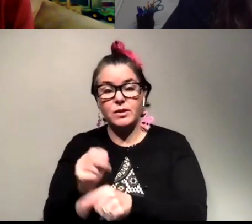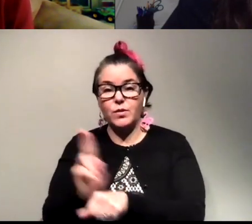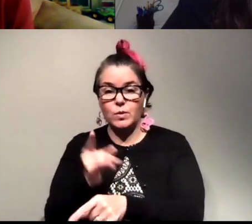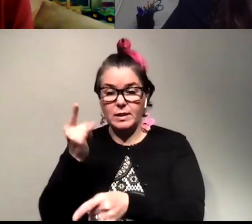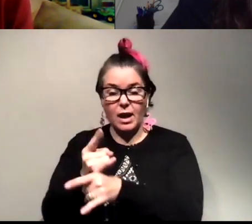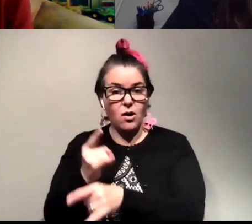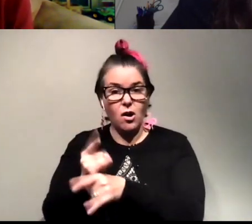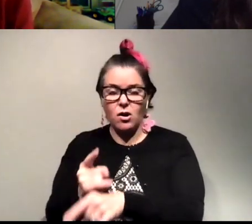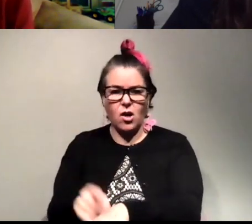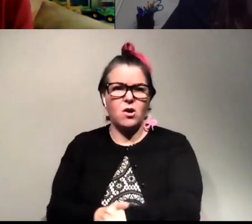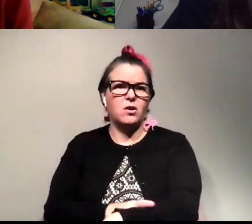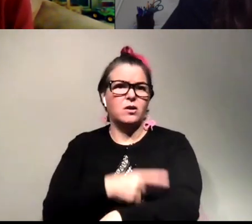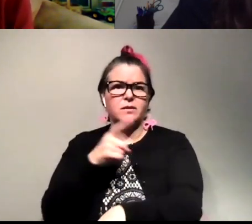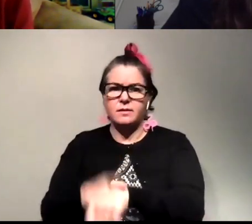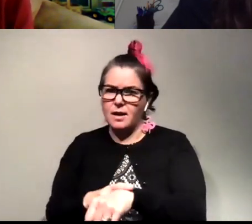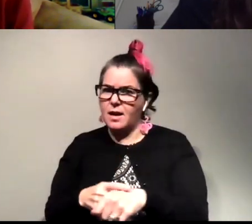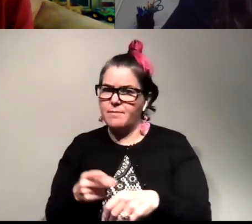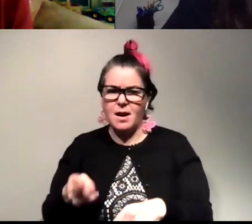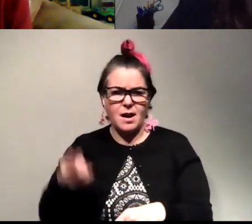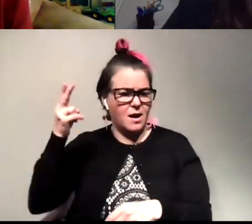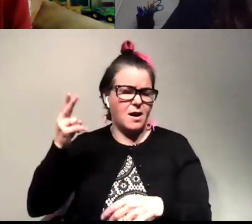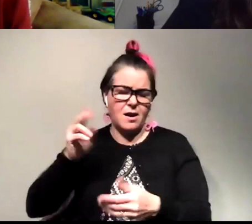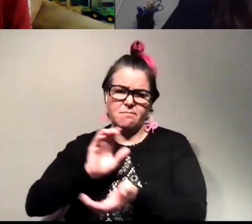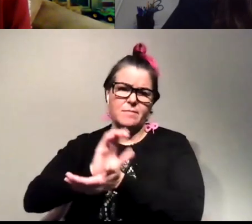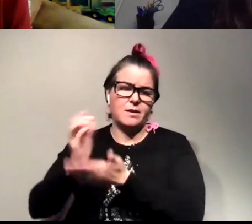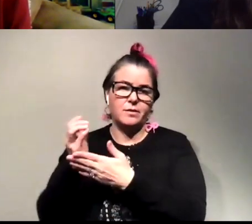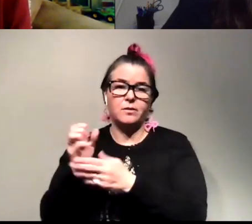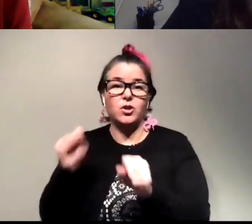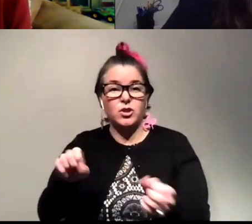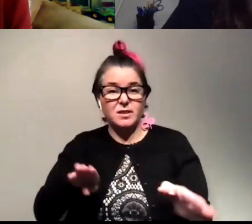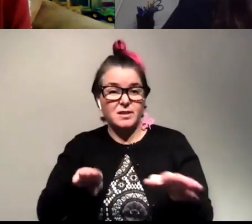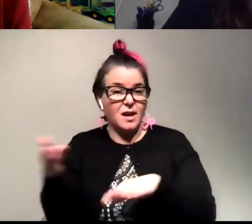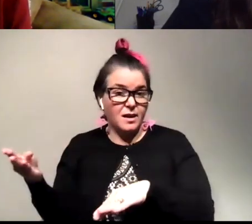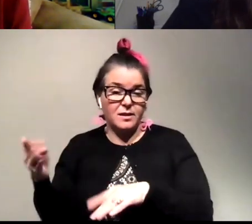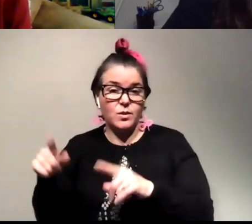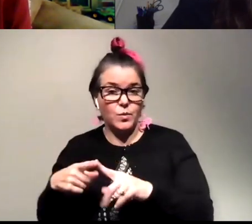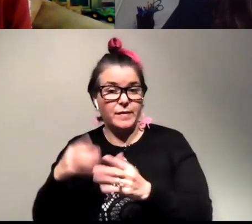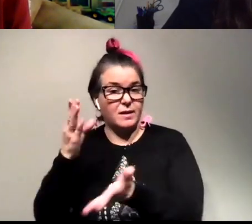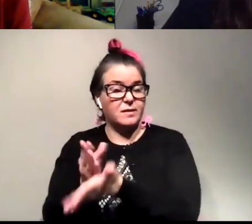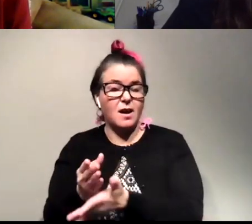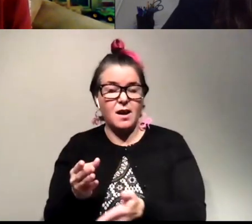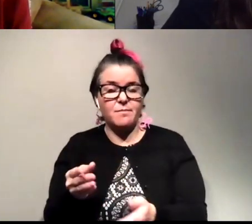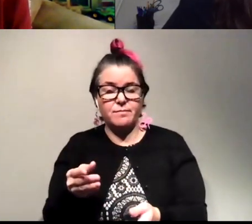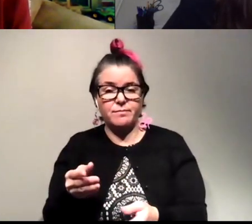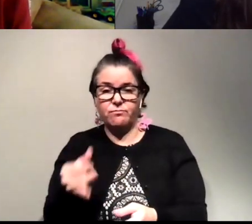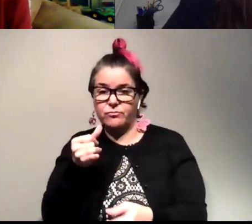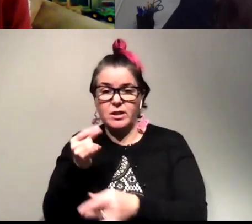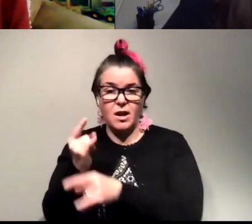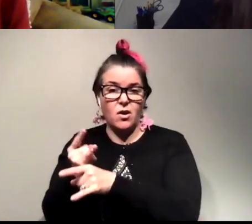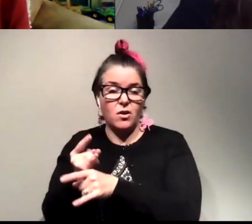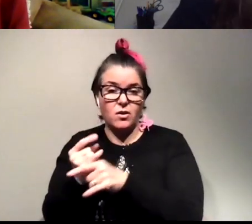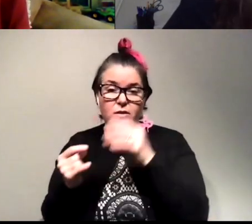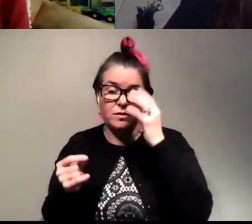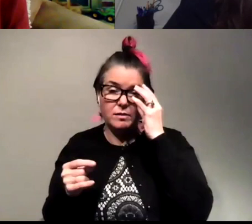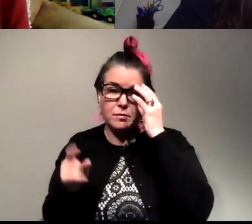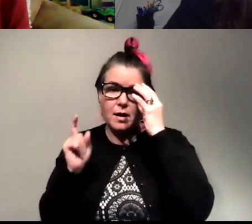for a very long time in a very high amount, they can actually die when they stop taking alcohol and need to